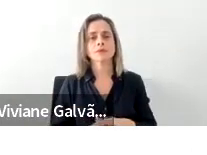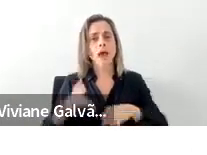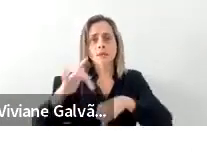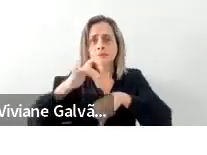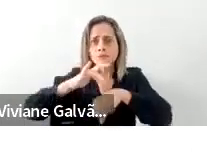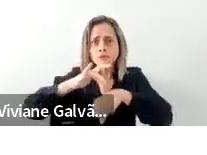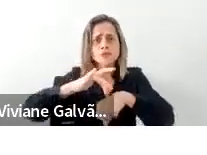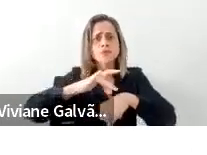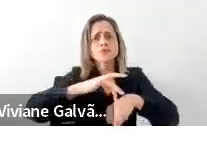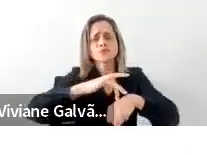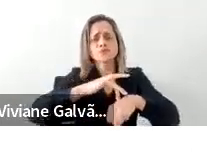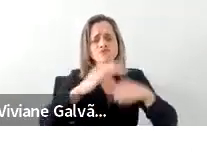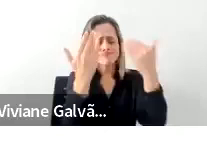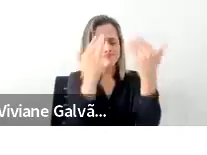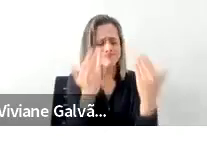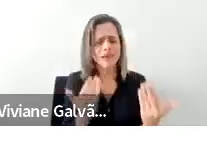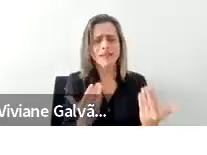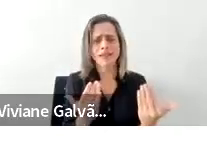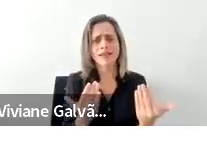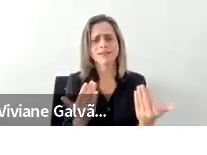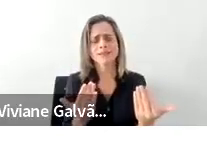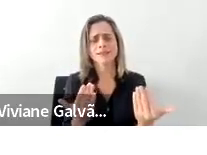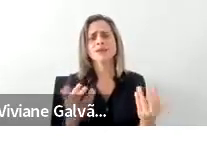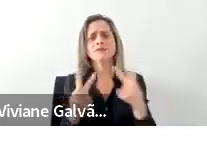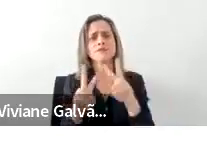His task, as he sees it,